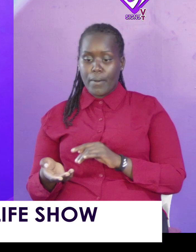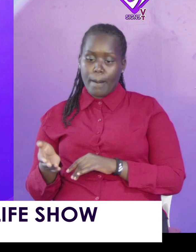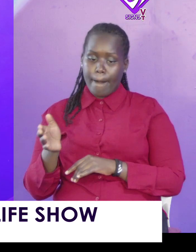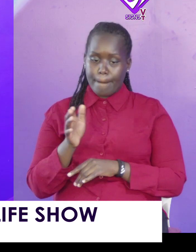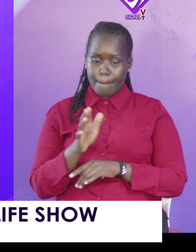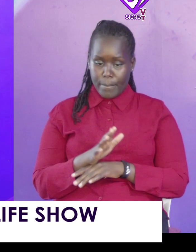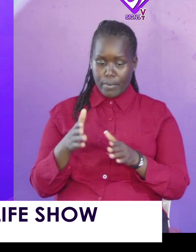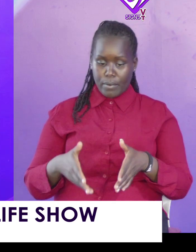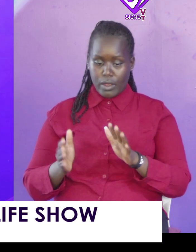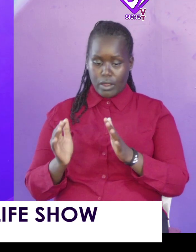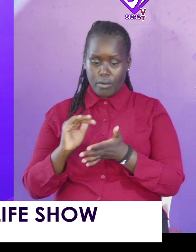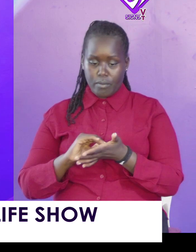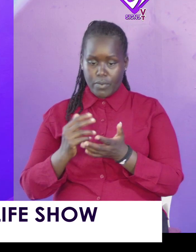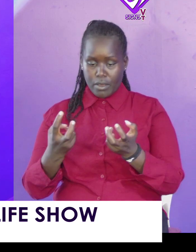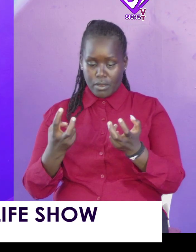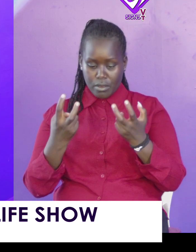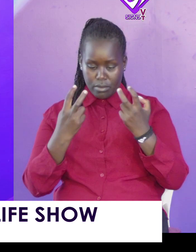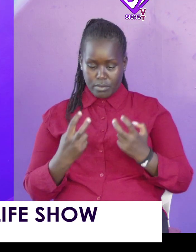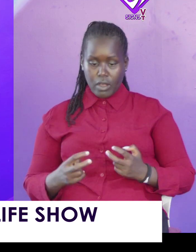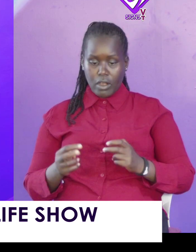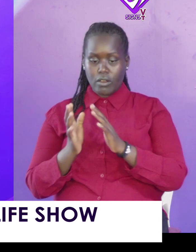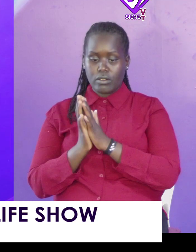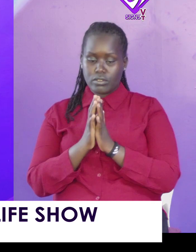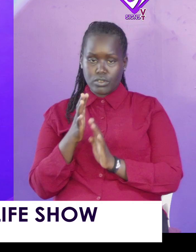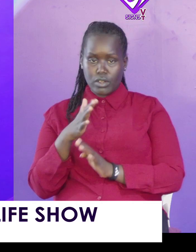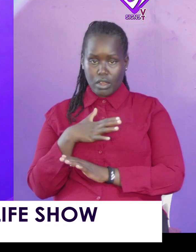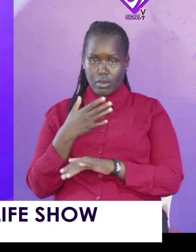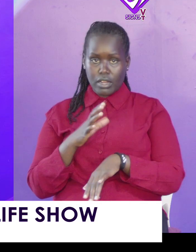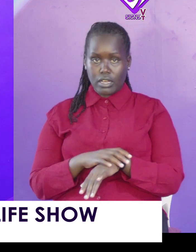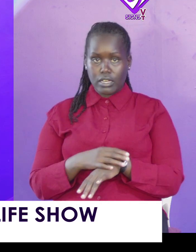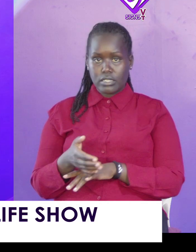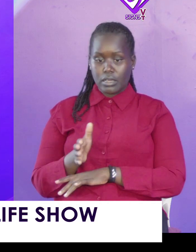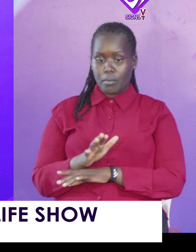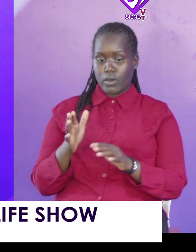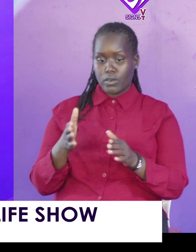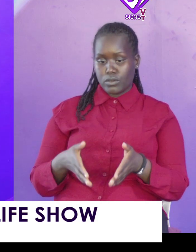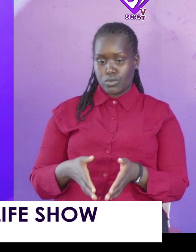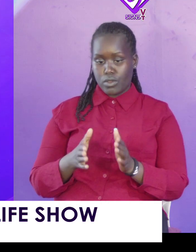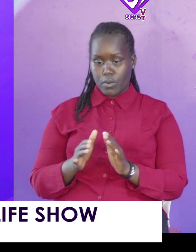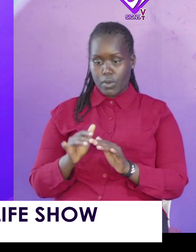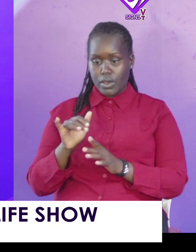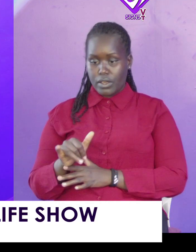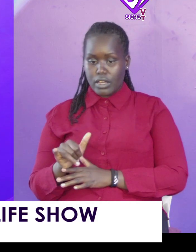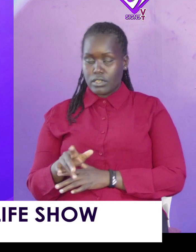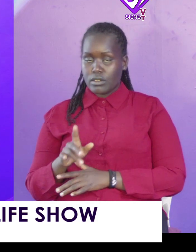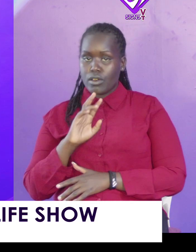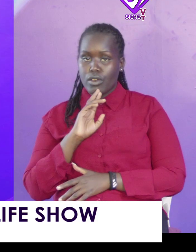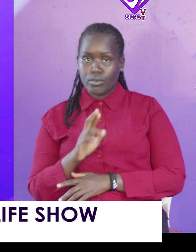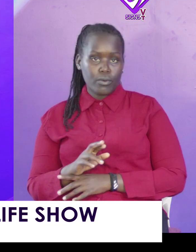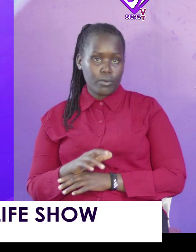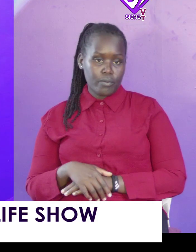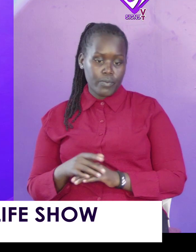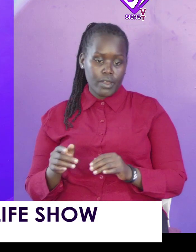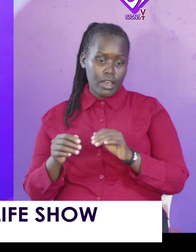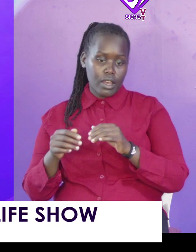rail again. Look at me. Look at my story. I'm getting back to the rail. So are you. I may have lost